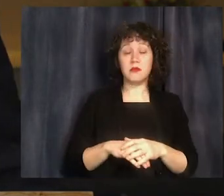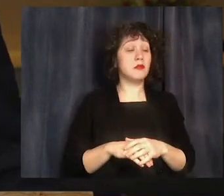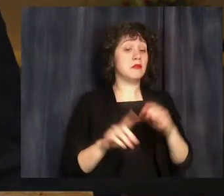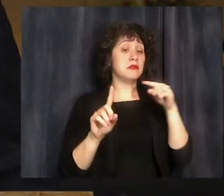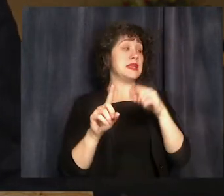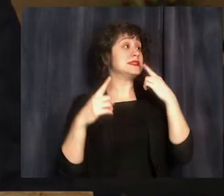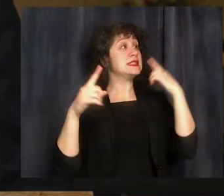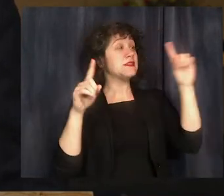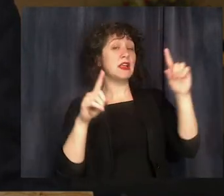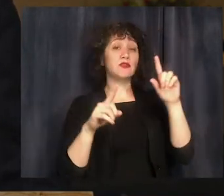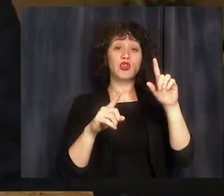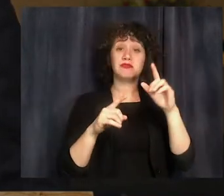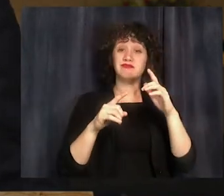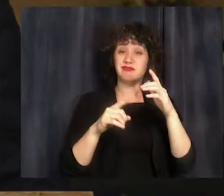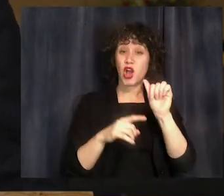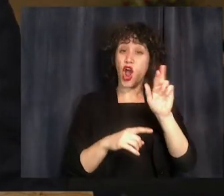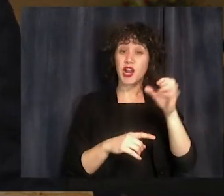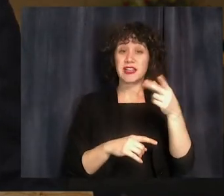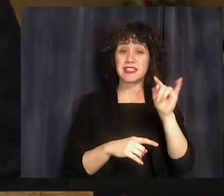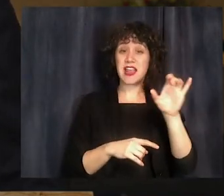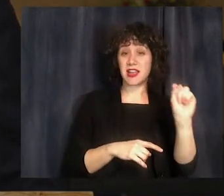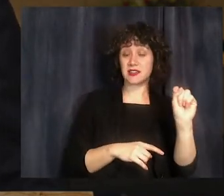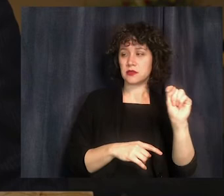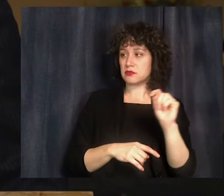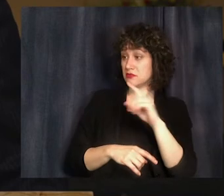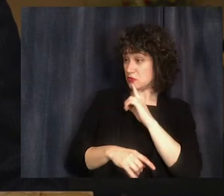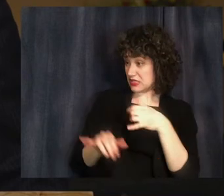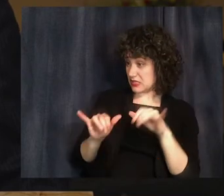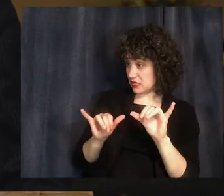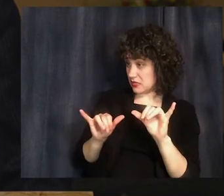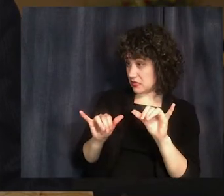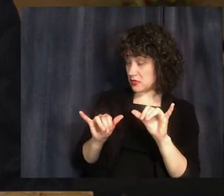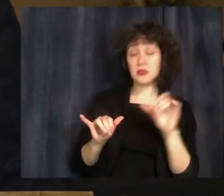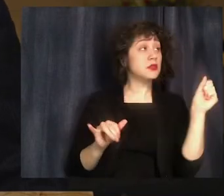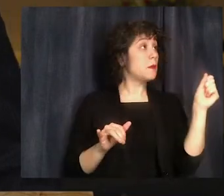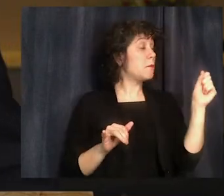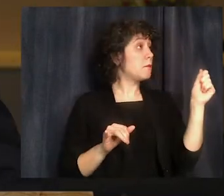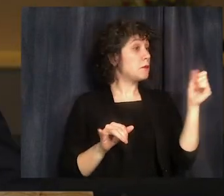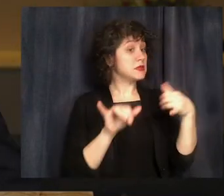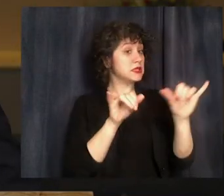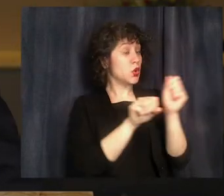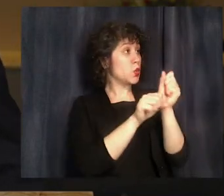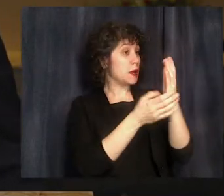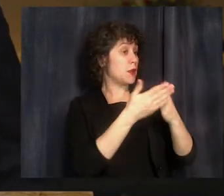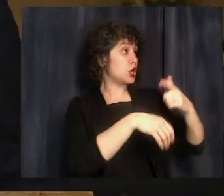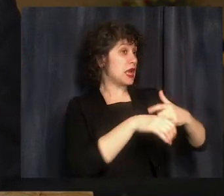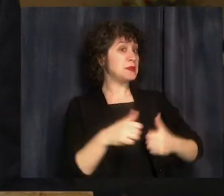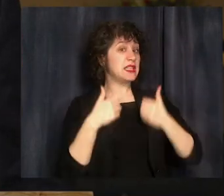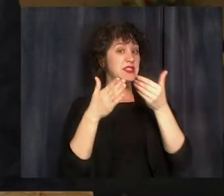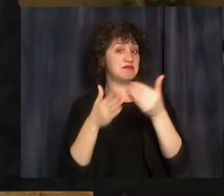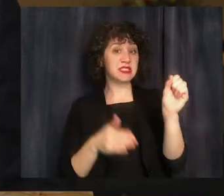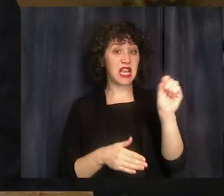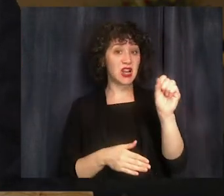very successful architect." I said, "He is? Still?" "Yes, he's still working part-time and living in the Seattle